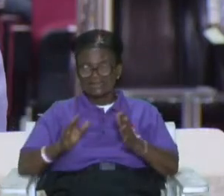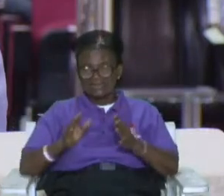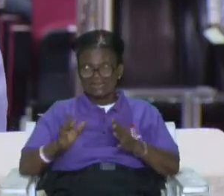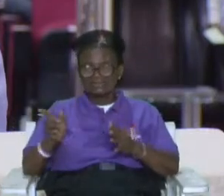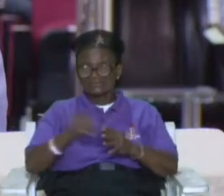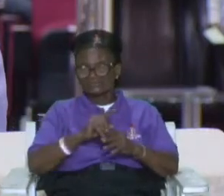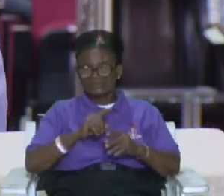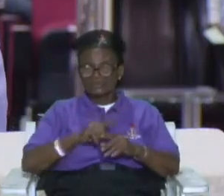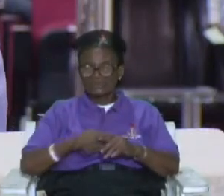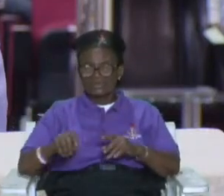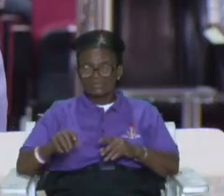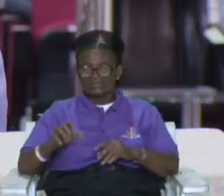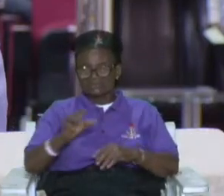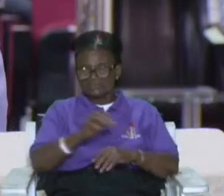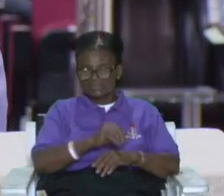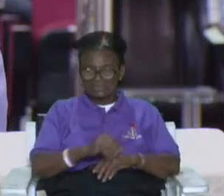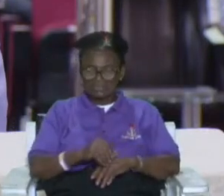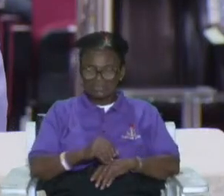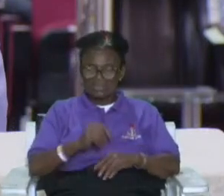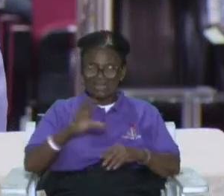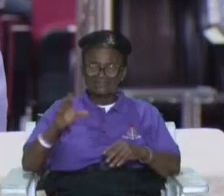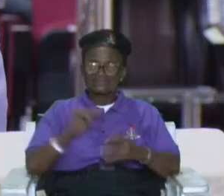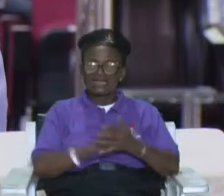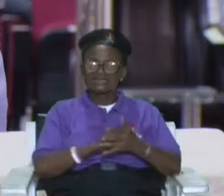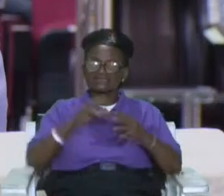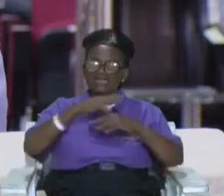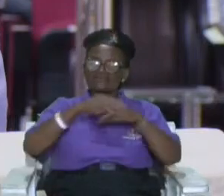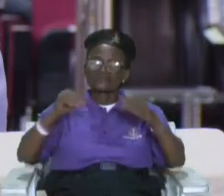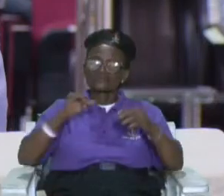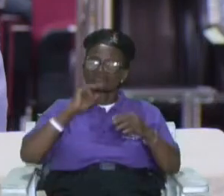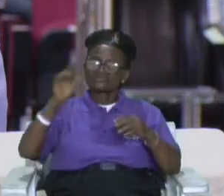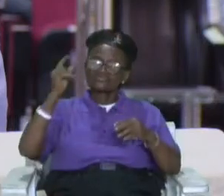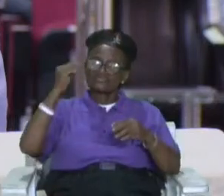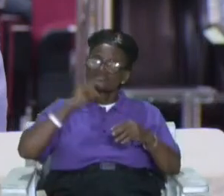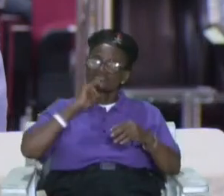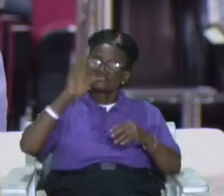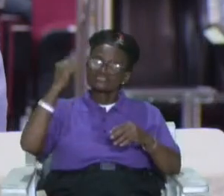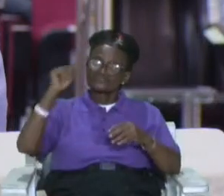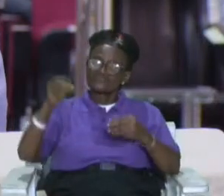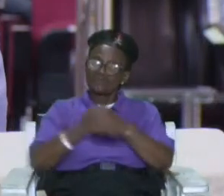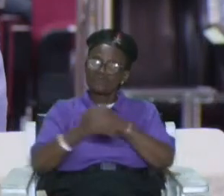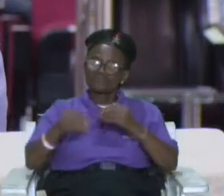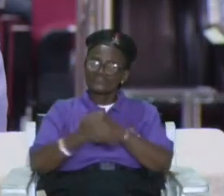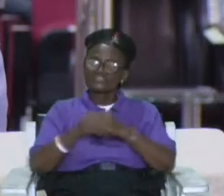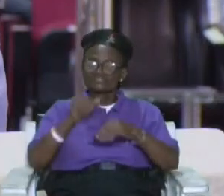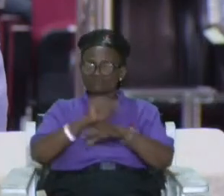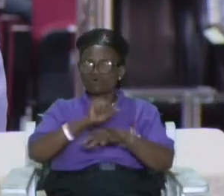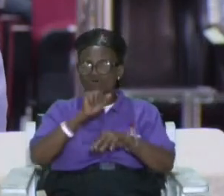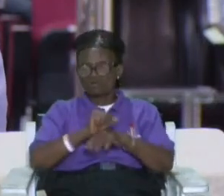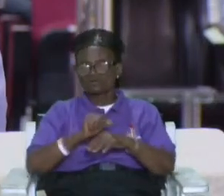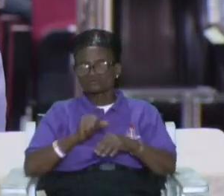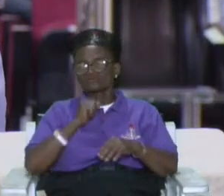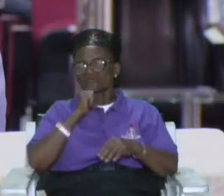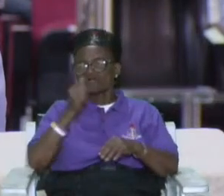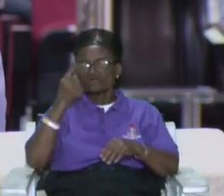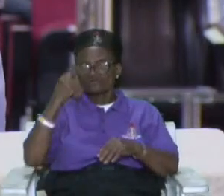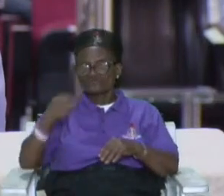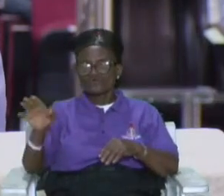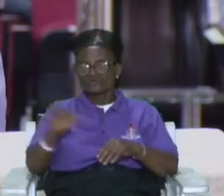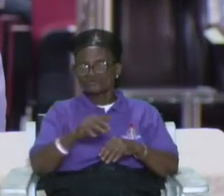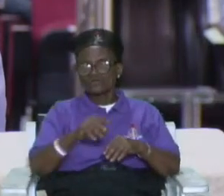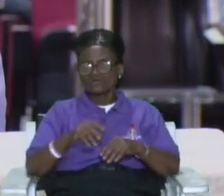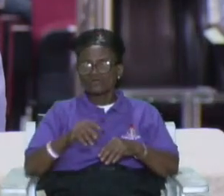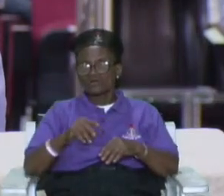envelope. That envelope is for official matters, not for your private